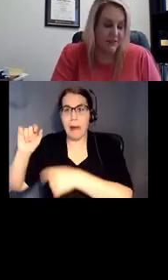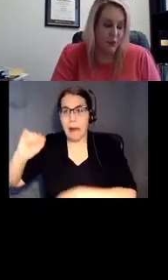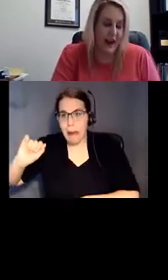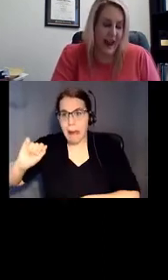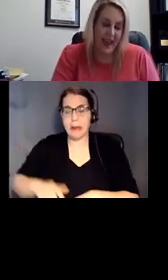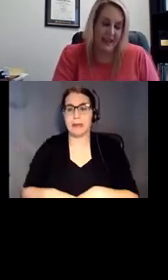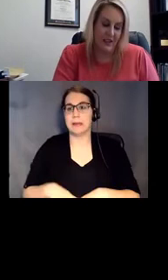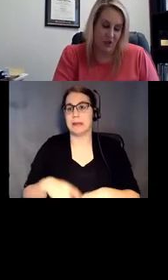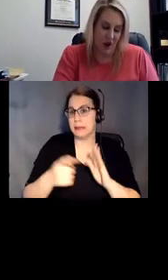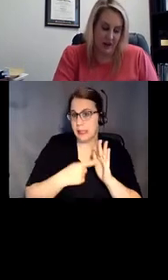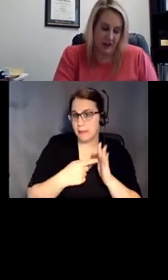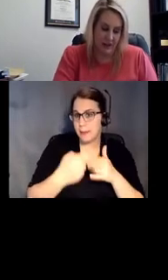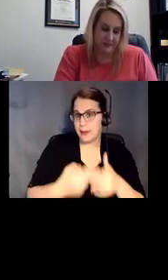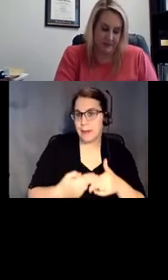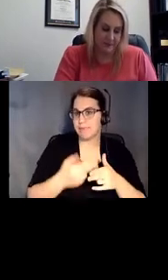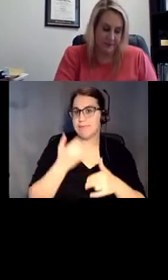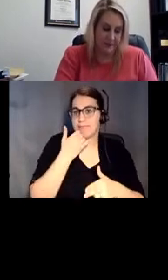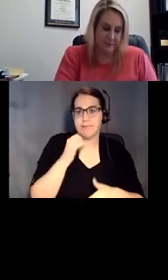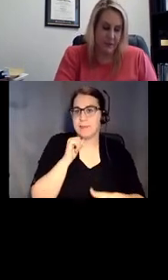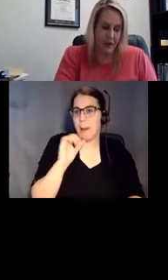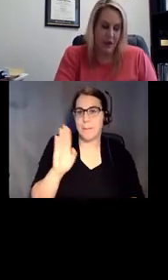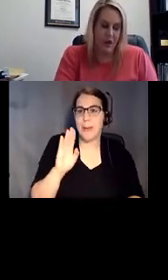a D4A trust.